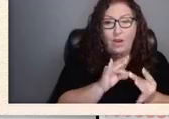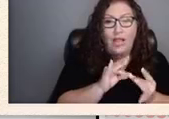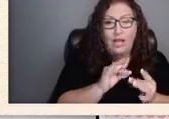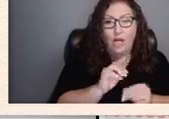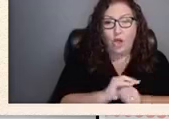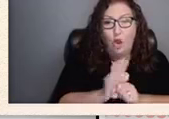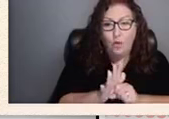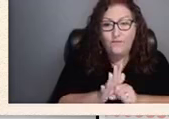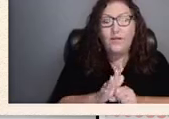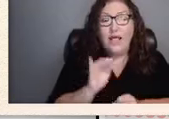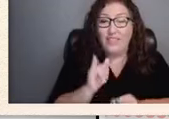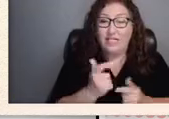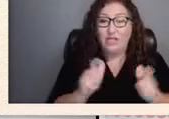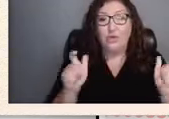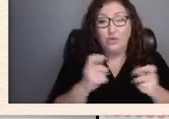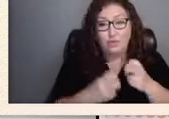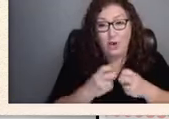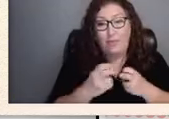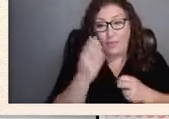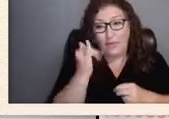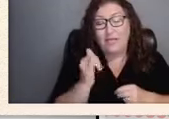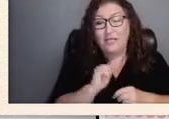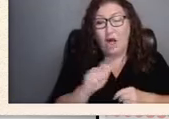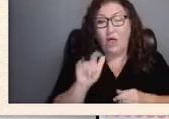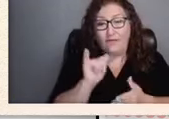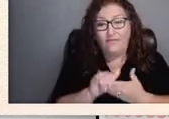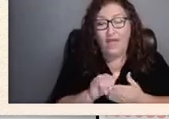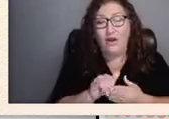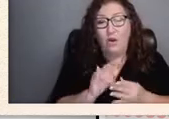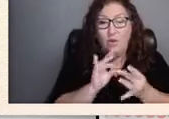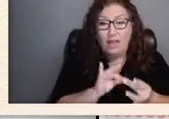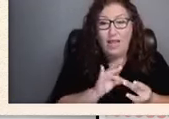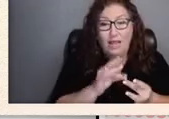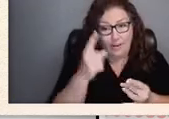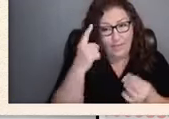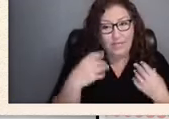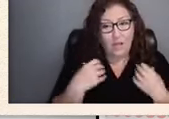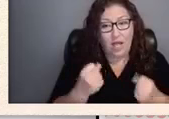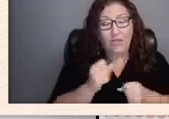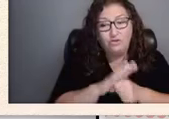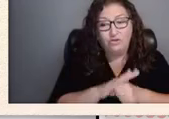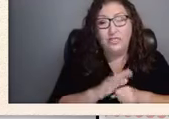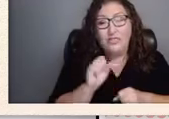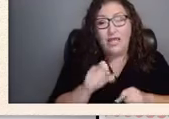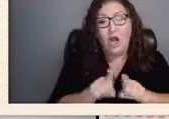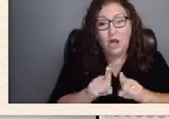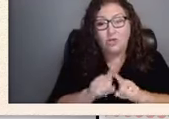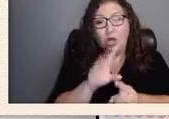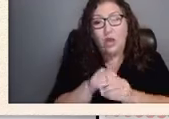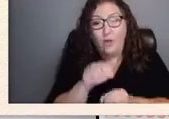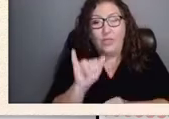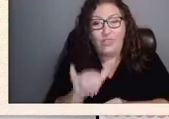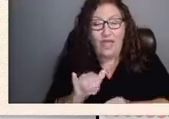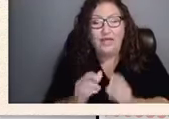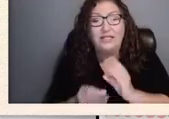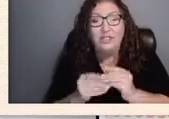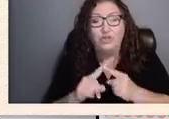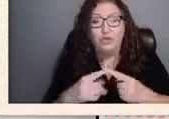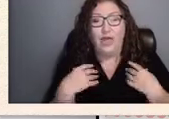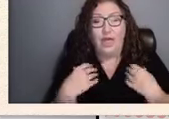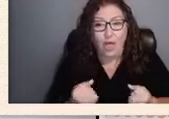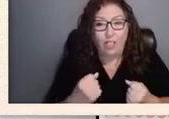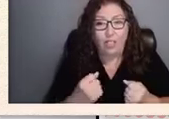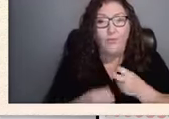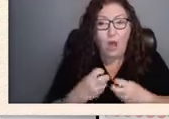huge problem because of all of this related mental health distress that can also come with that, in addition to the health disparities that already